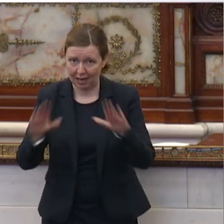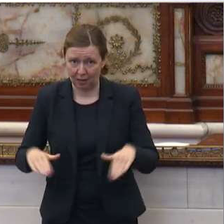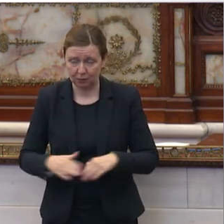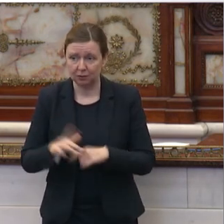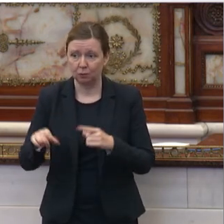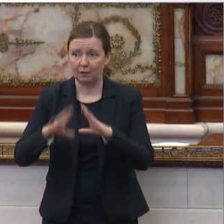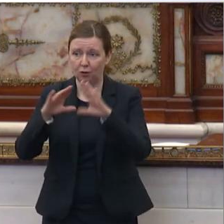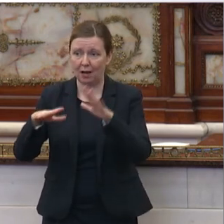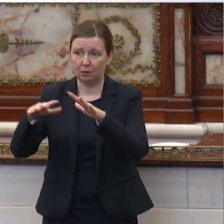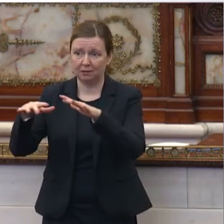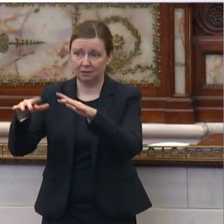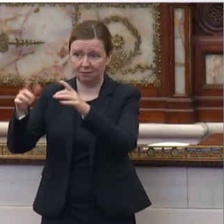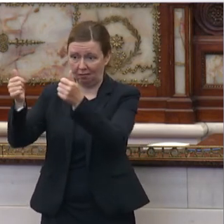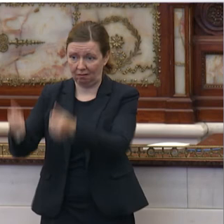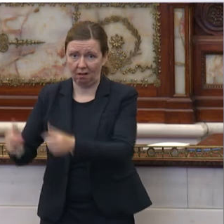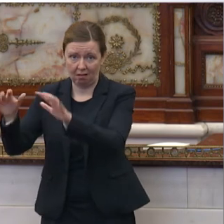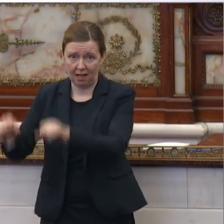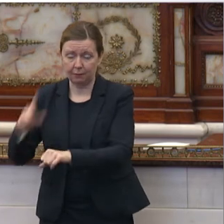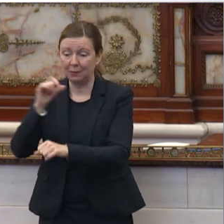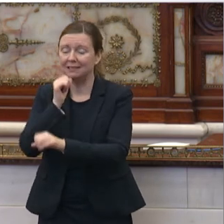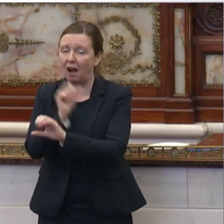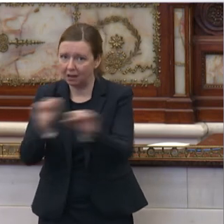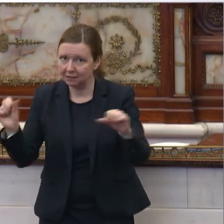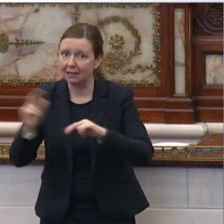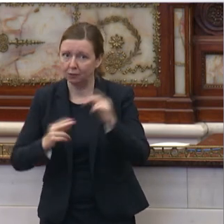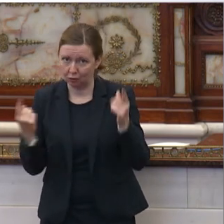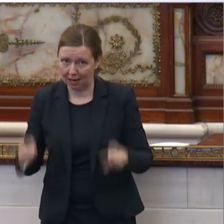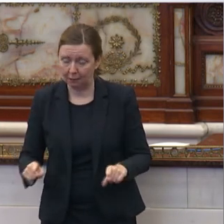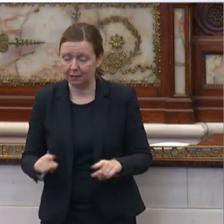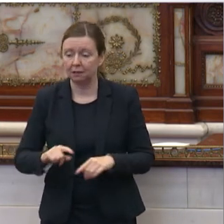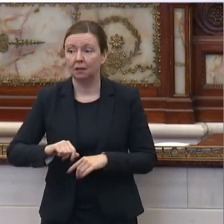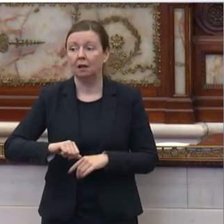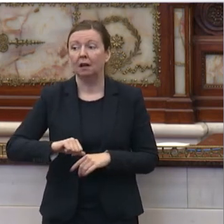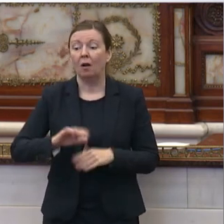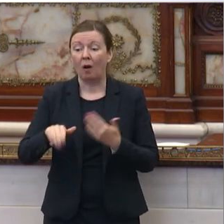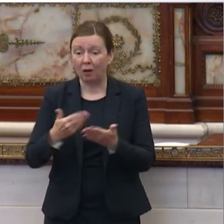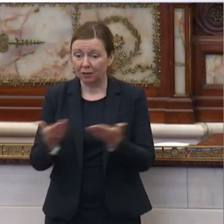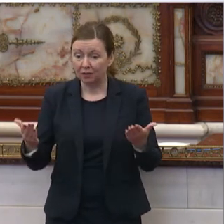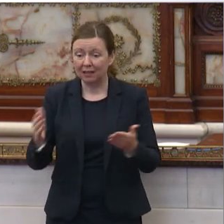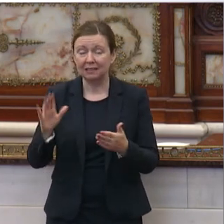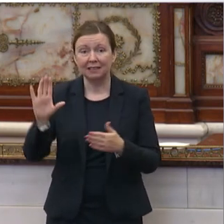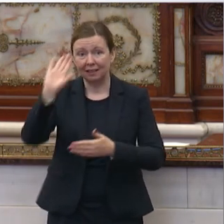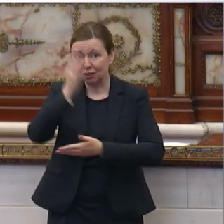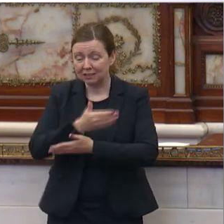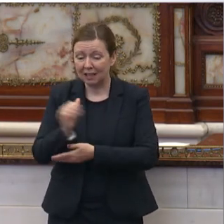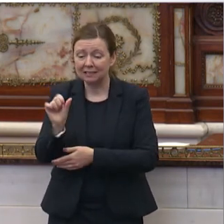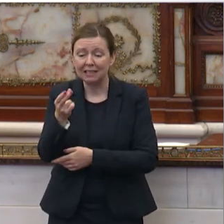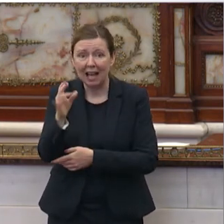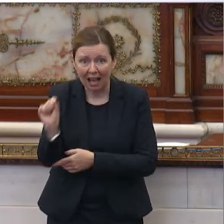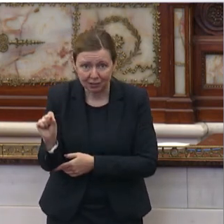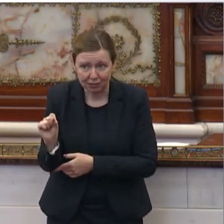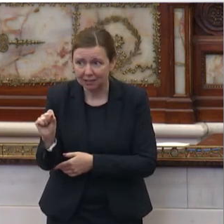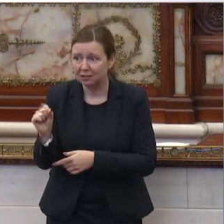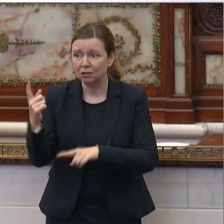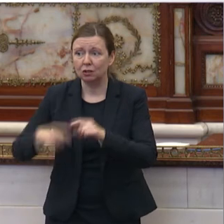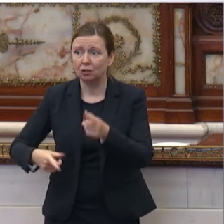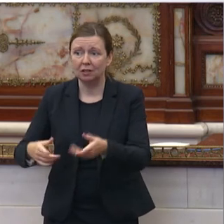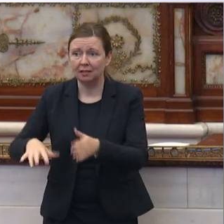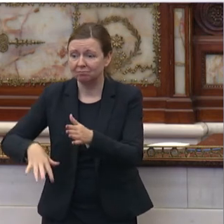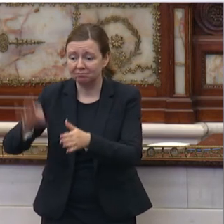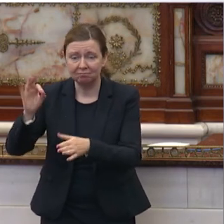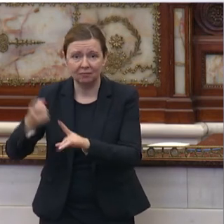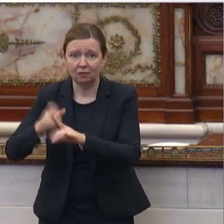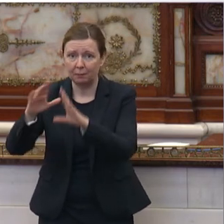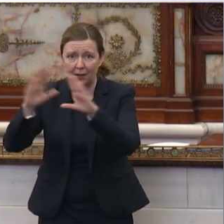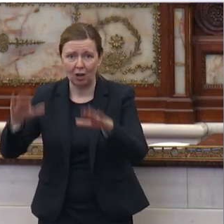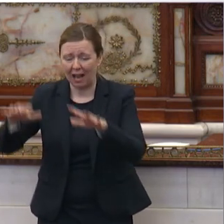their house collapsed because of this unsafe construction. All their belongings, including the ashes of their son, were unretrievable from the rubble of their collapsed home,